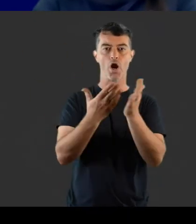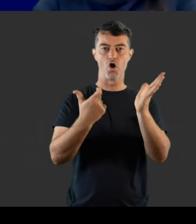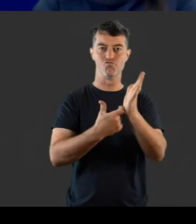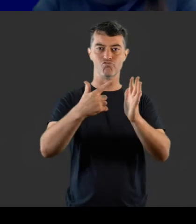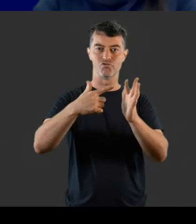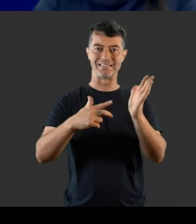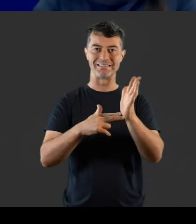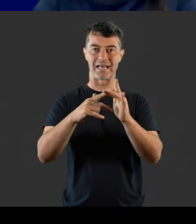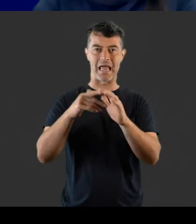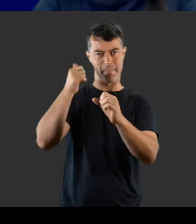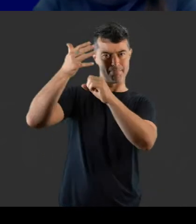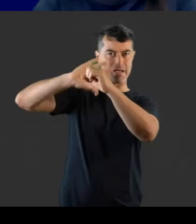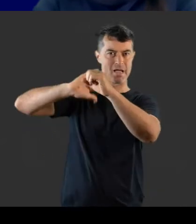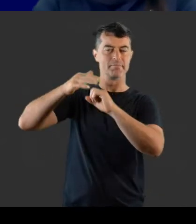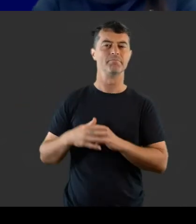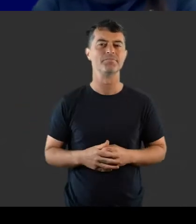retina.